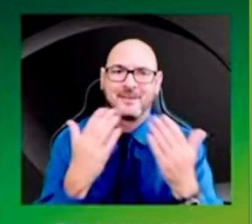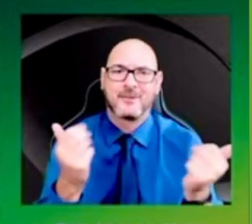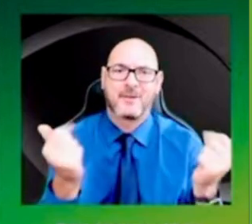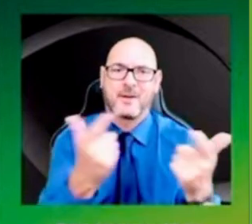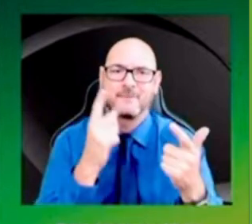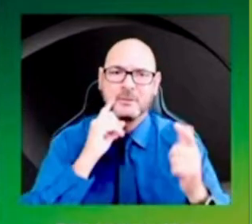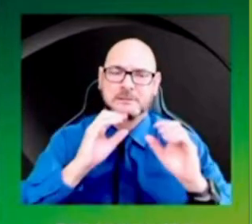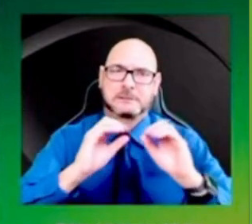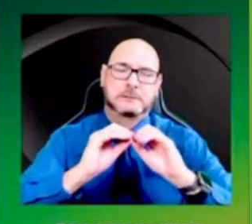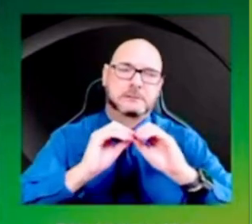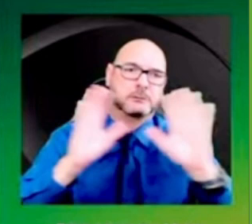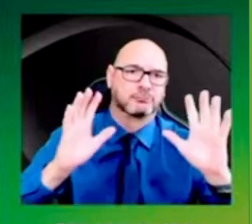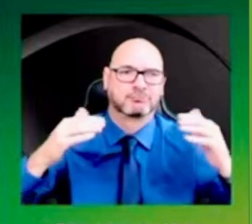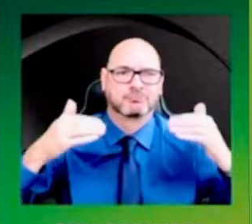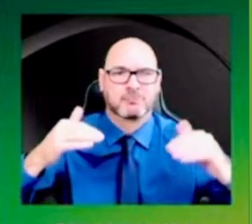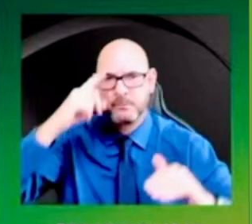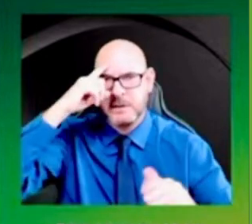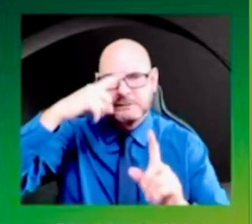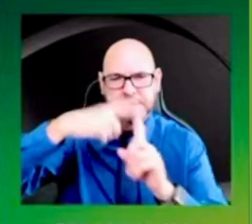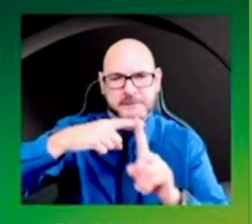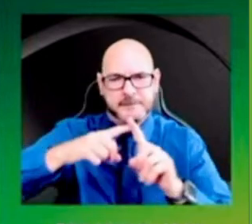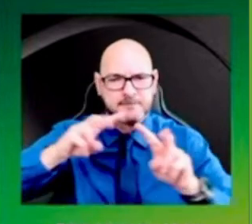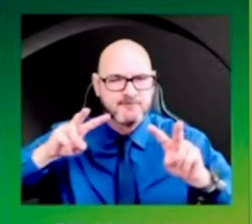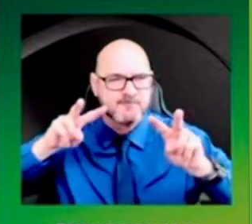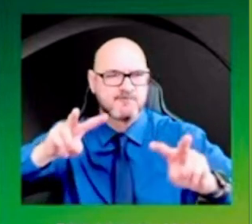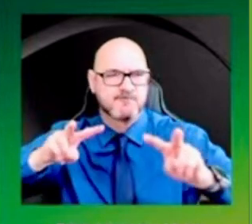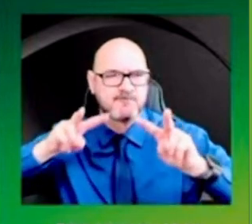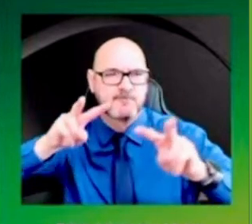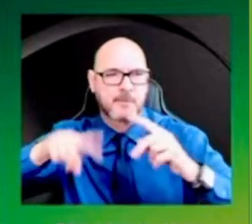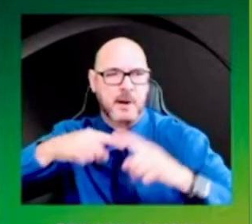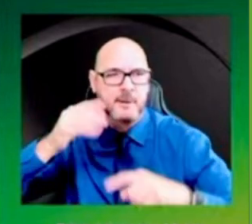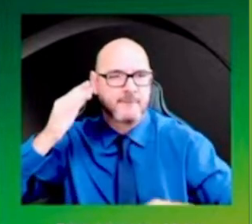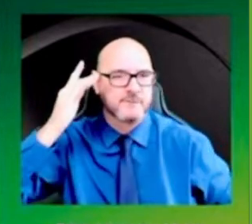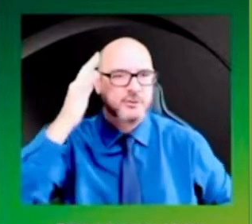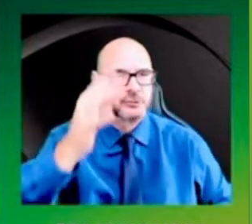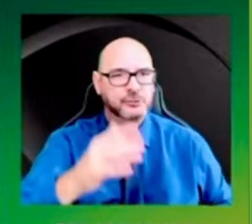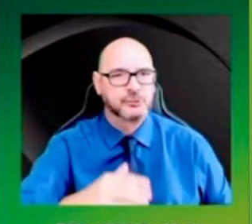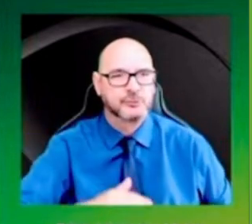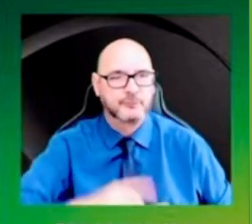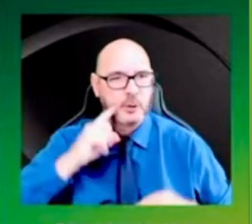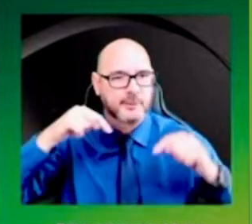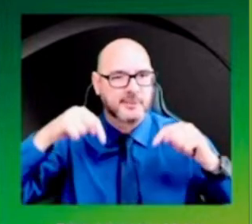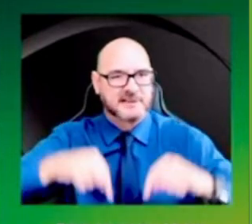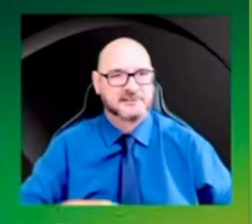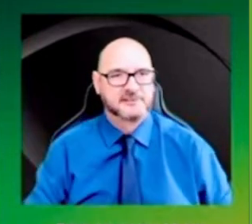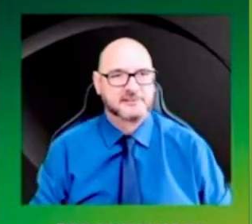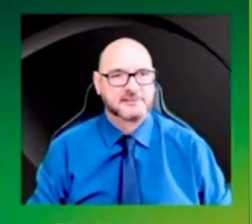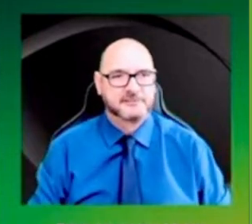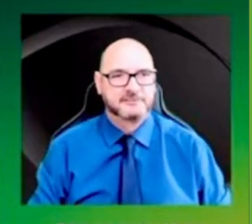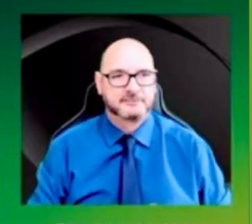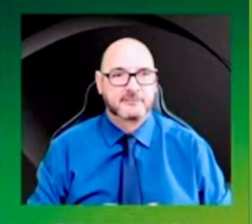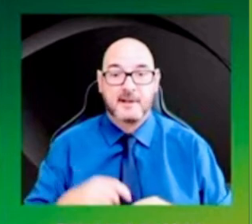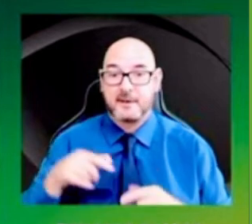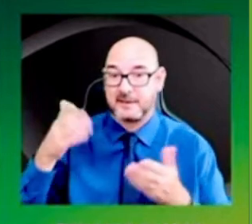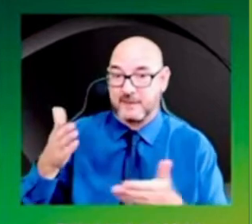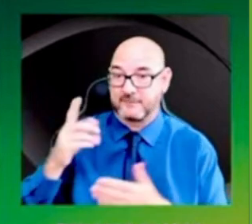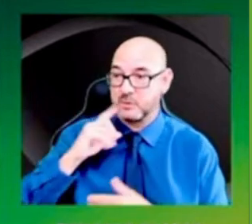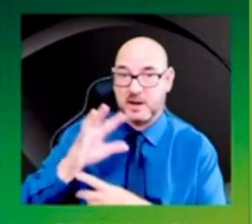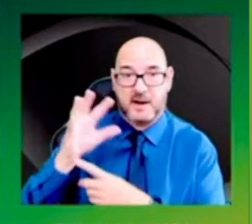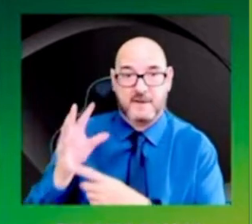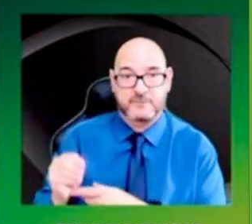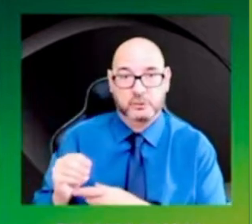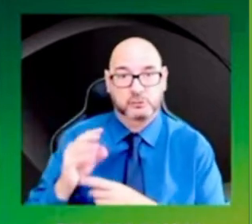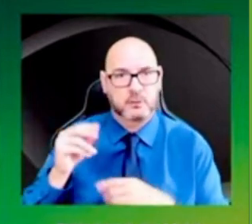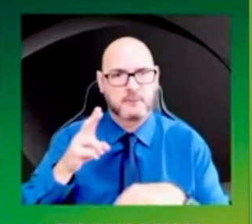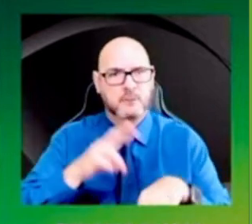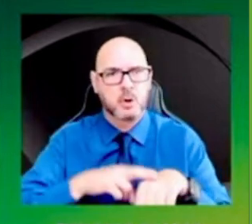optimistic about the future of this continent and by extension, the impact it will have on the rest of the